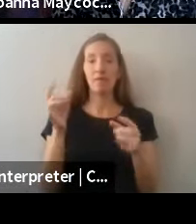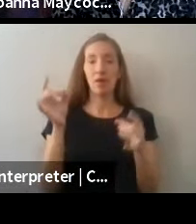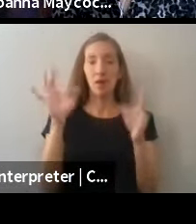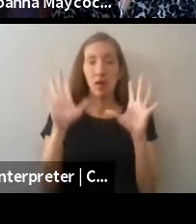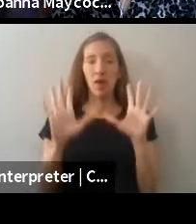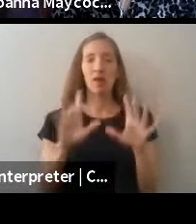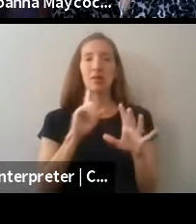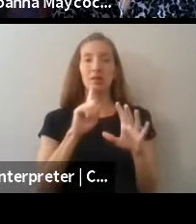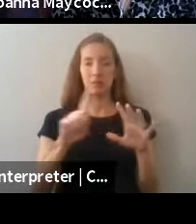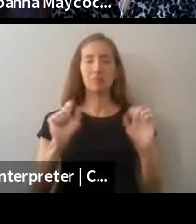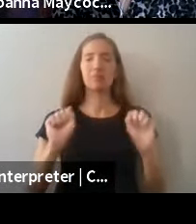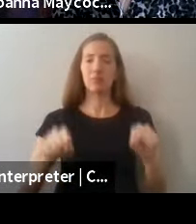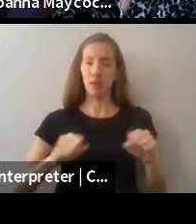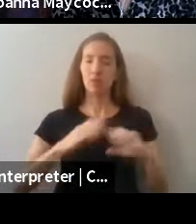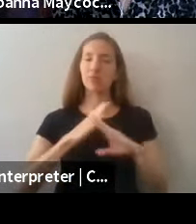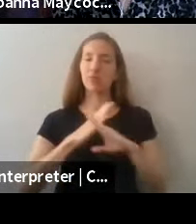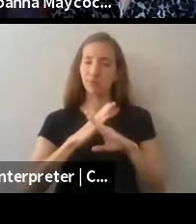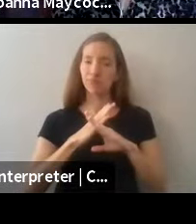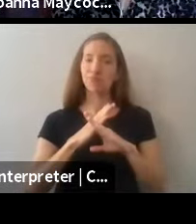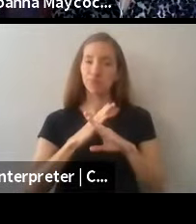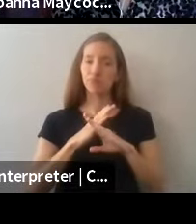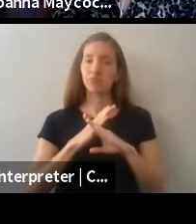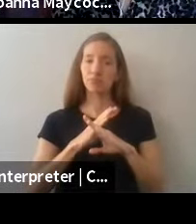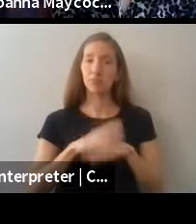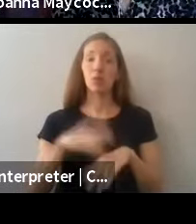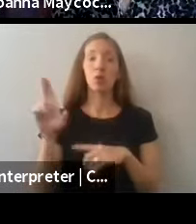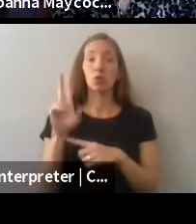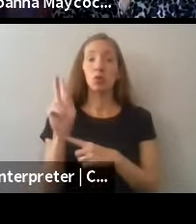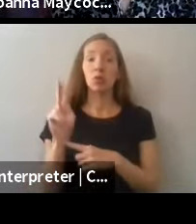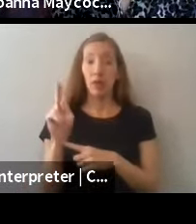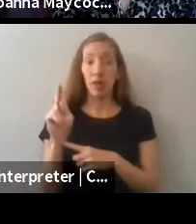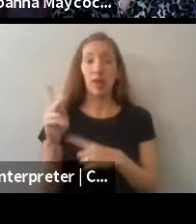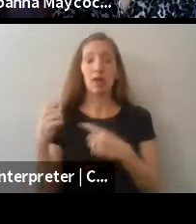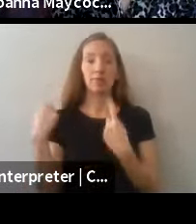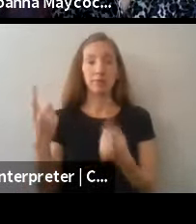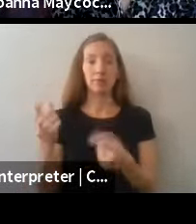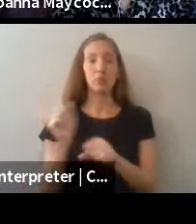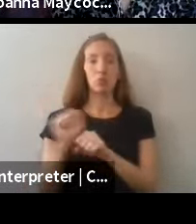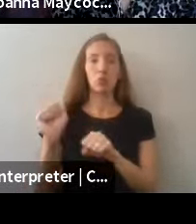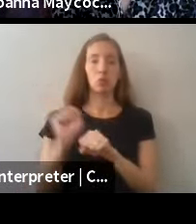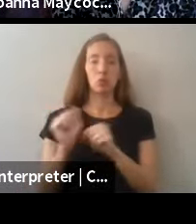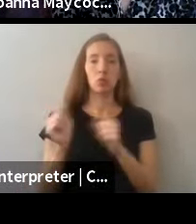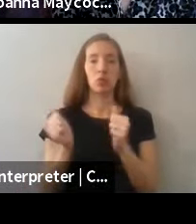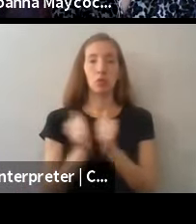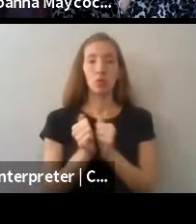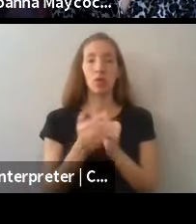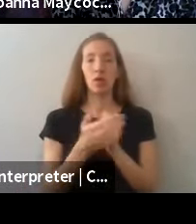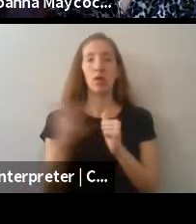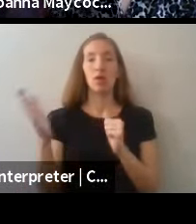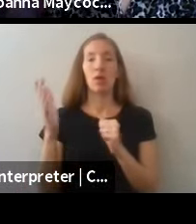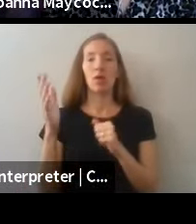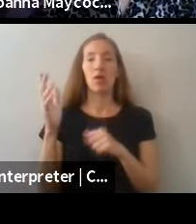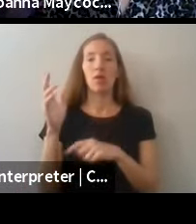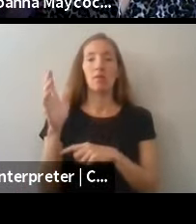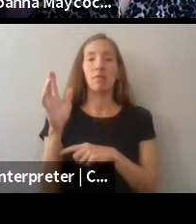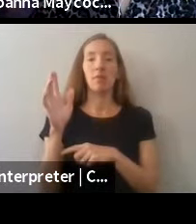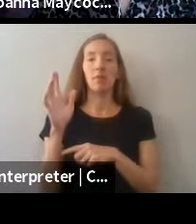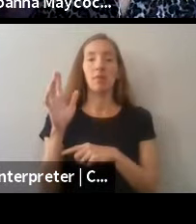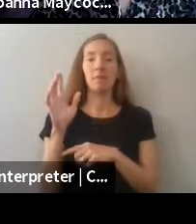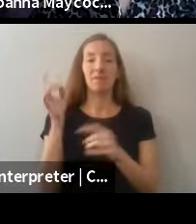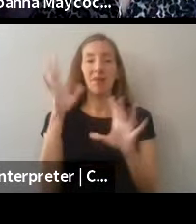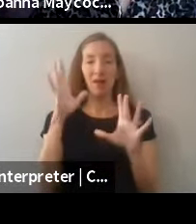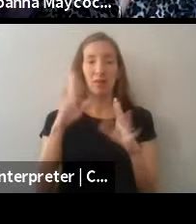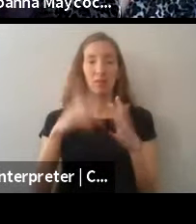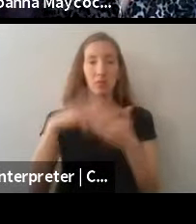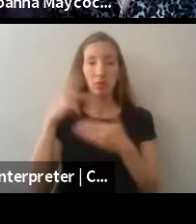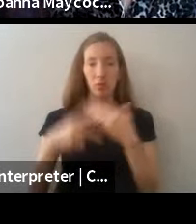showed most challenging assessments that our programmes were able to reduce violence by up to 50%. And I think we all need to collectively